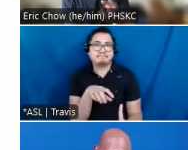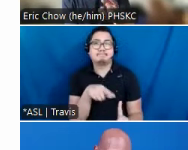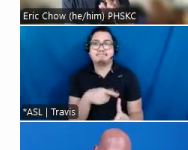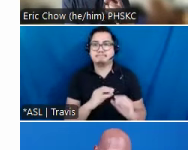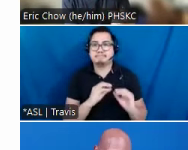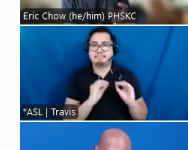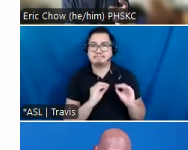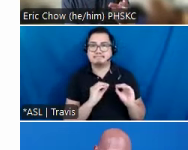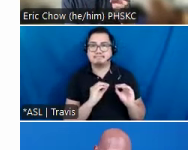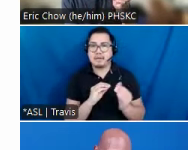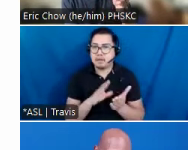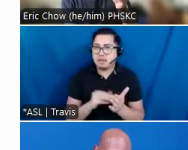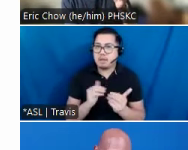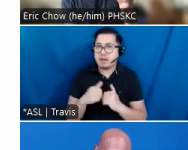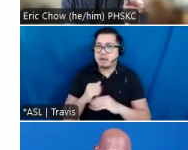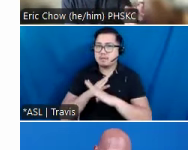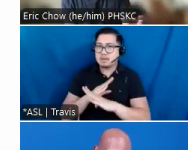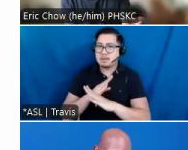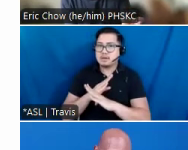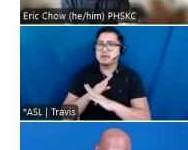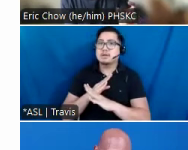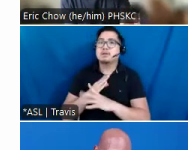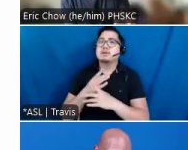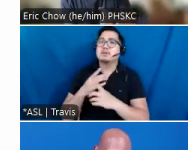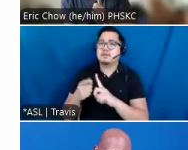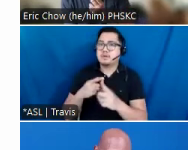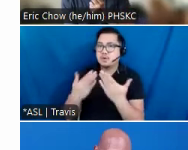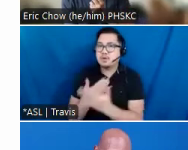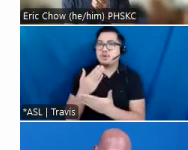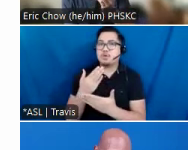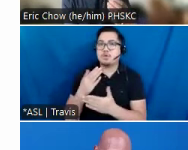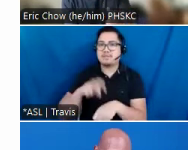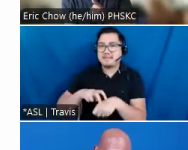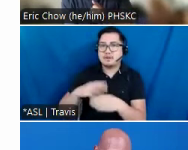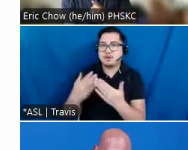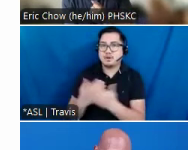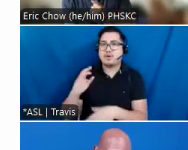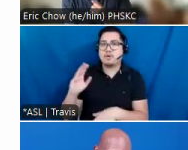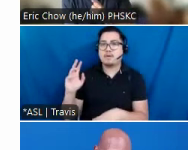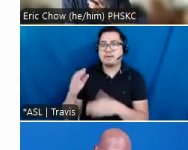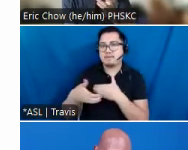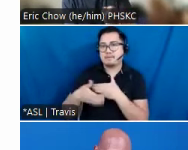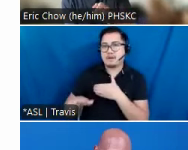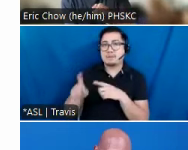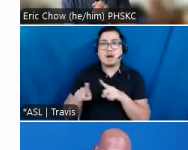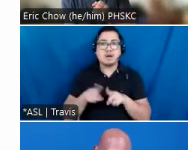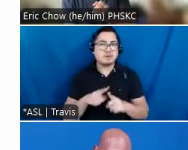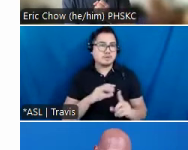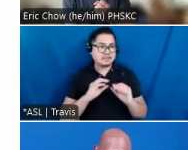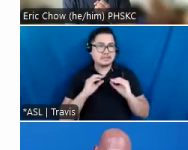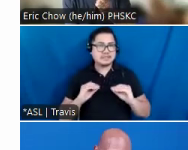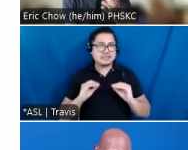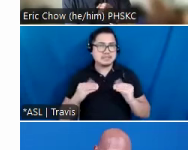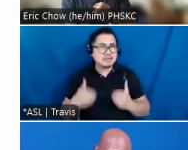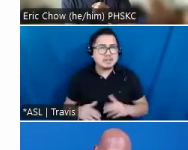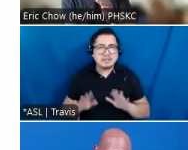to learn how to protect against new viruses or new variants, but it will also remind the immune system that, hey, you know what, you need to pay